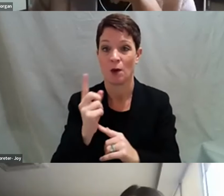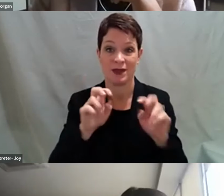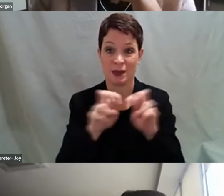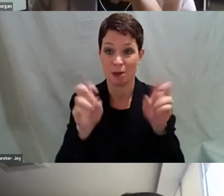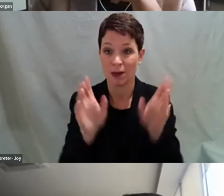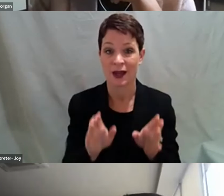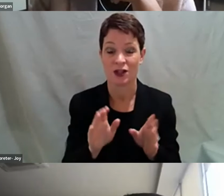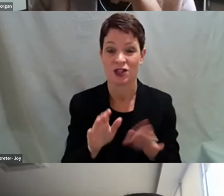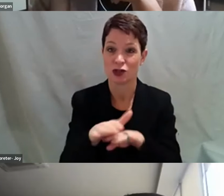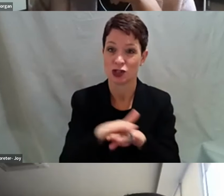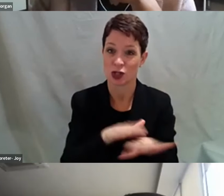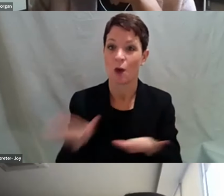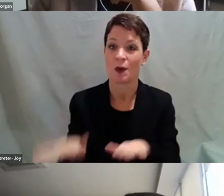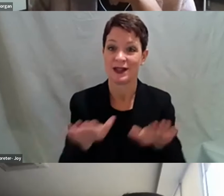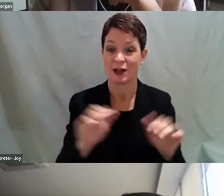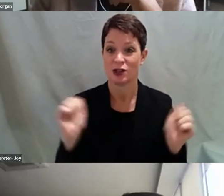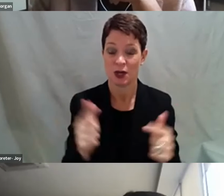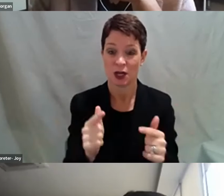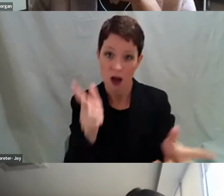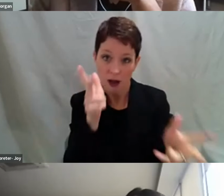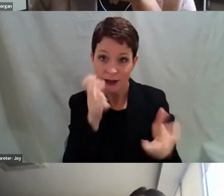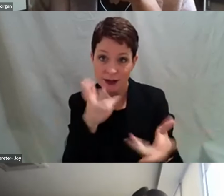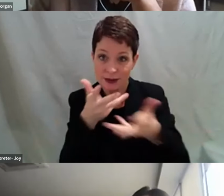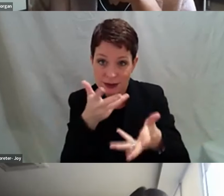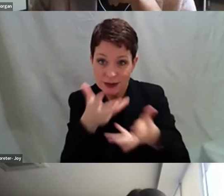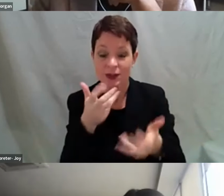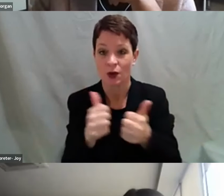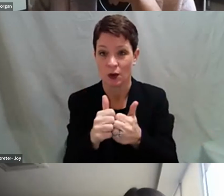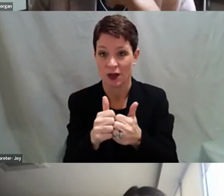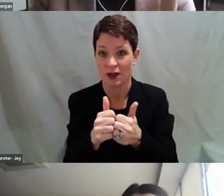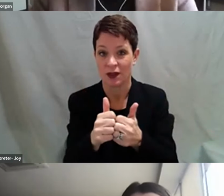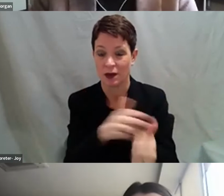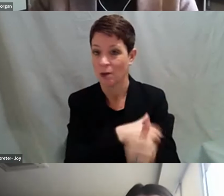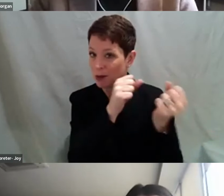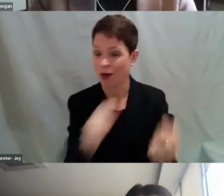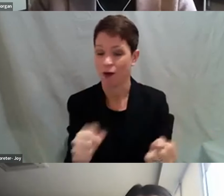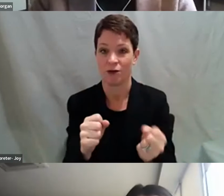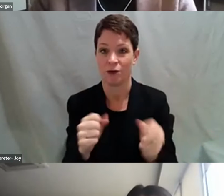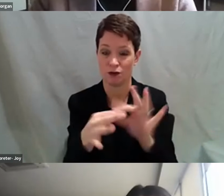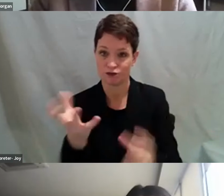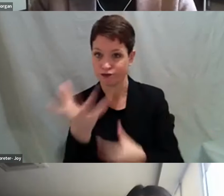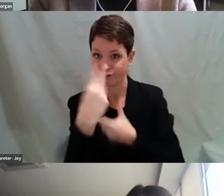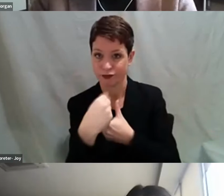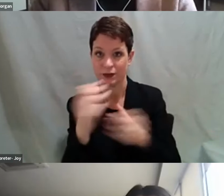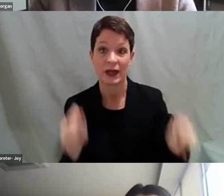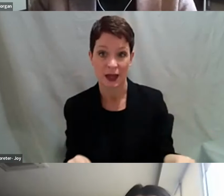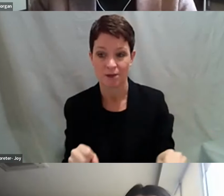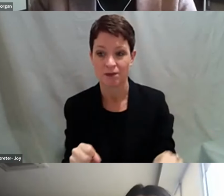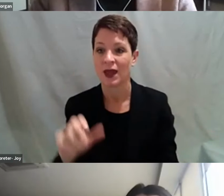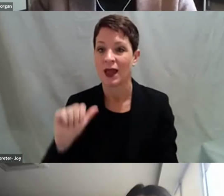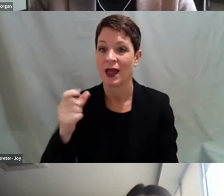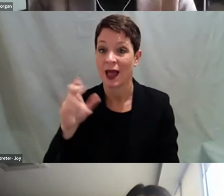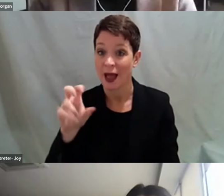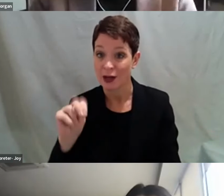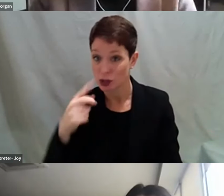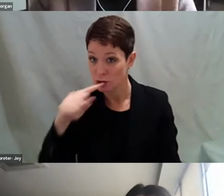for slowing down so that we can all engage with their profoundly powerful remarks. Ashlyn, could you give us the